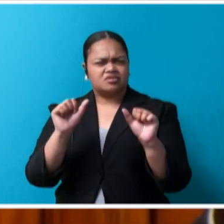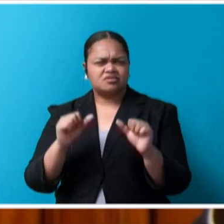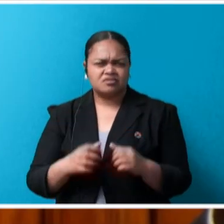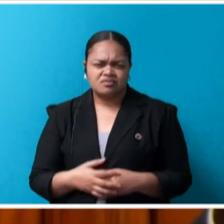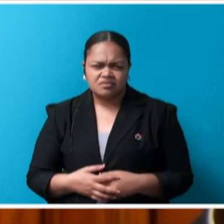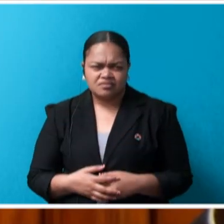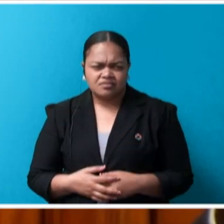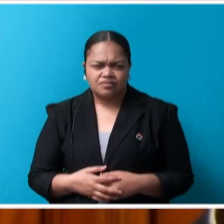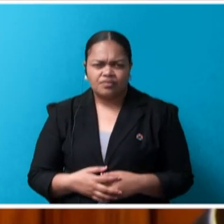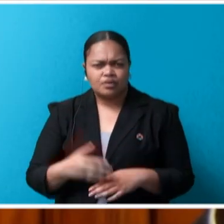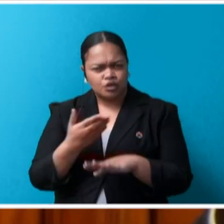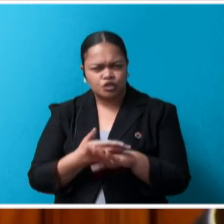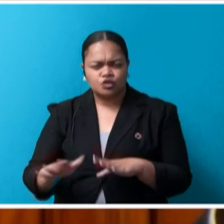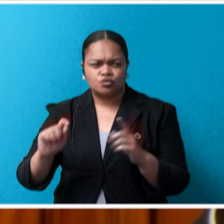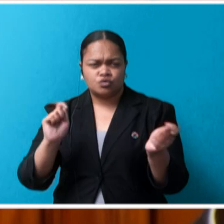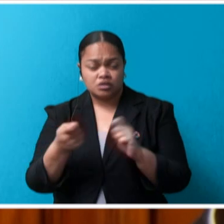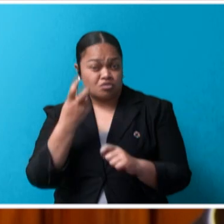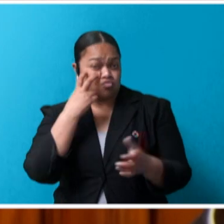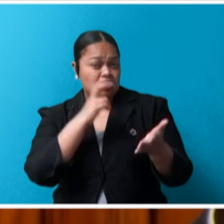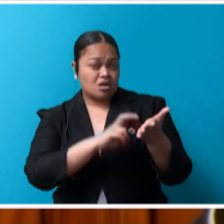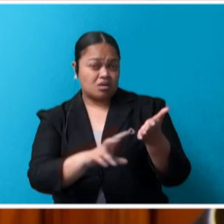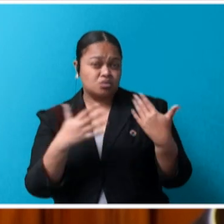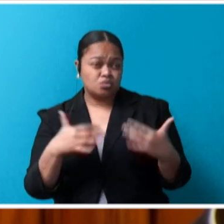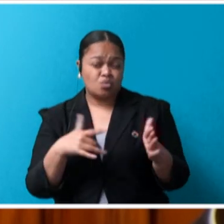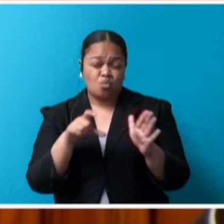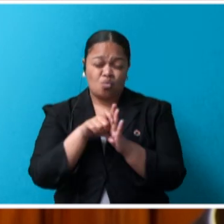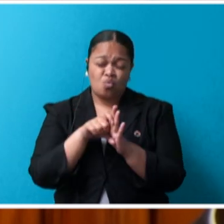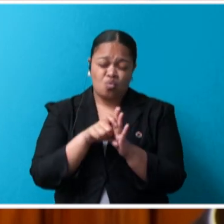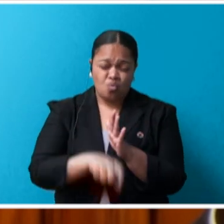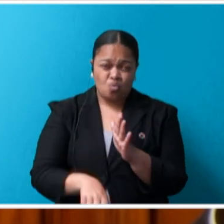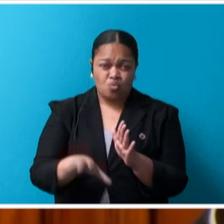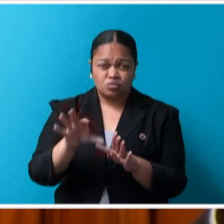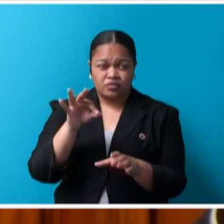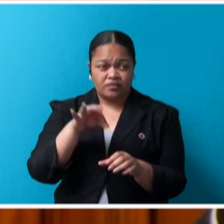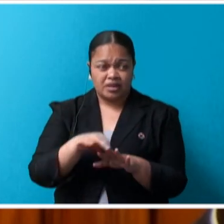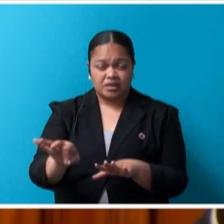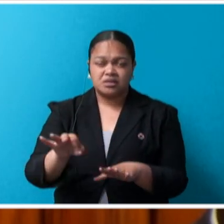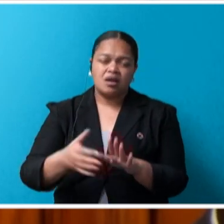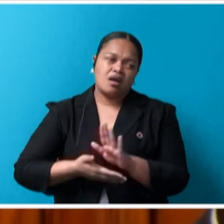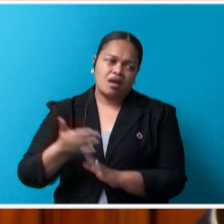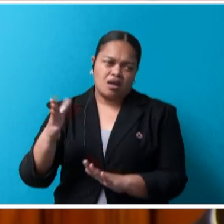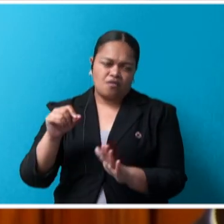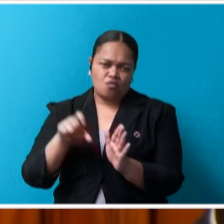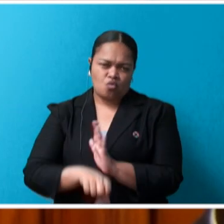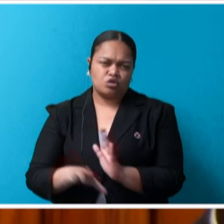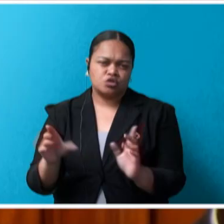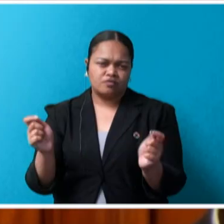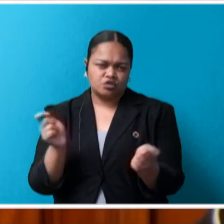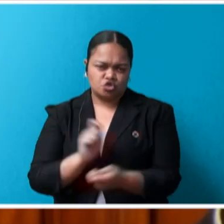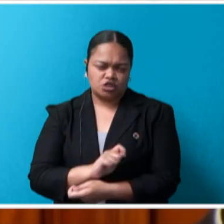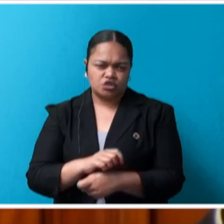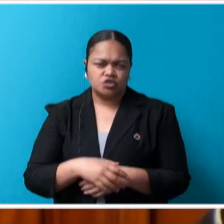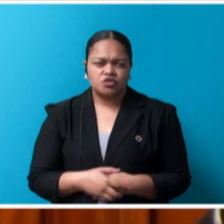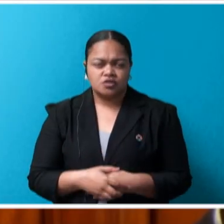ahead with the reform, recognizing that the cost of inaction is always higher than the cost of change.